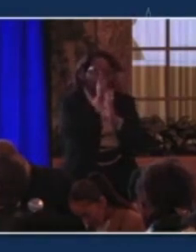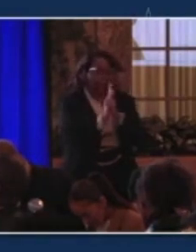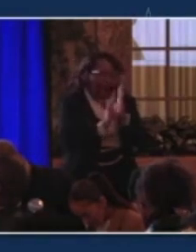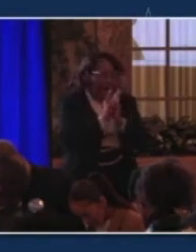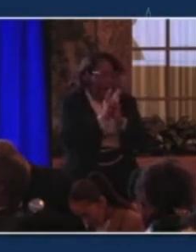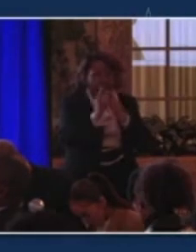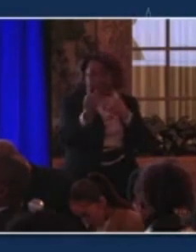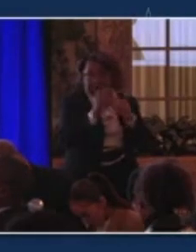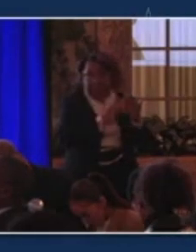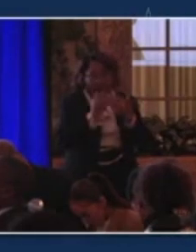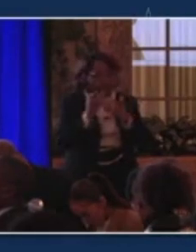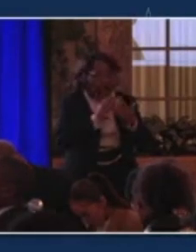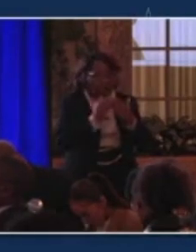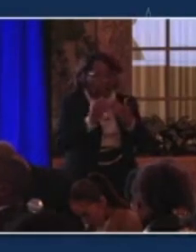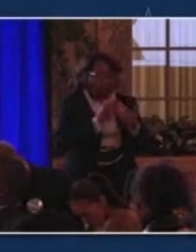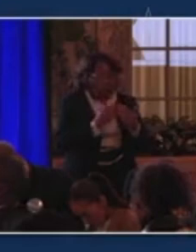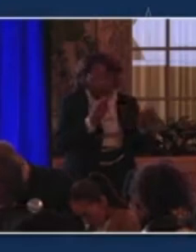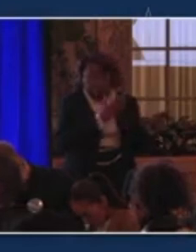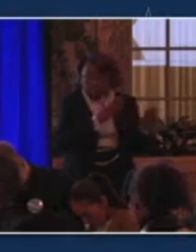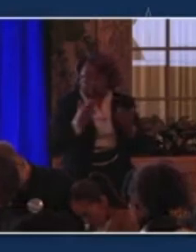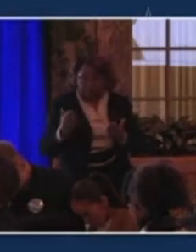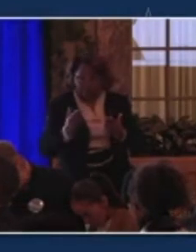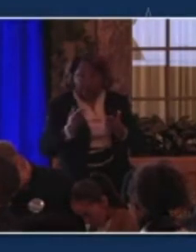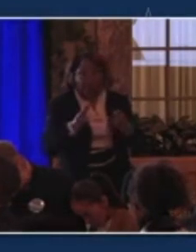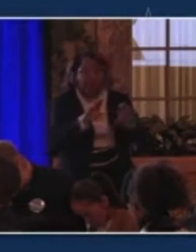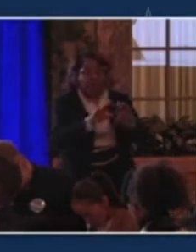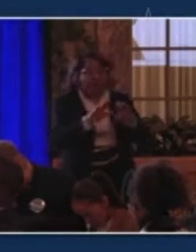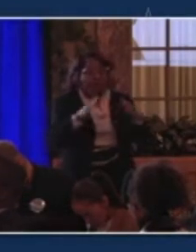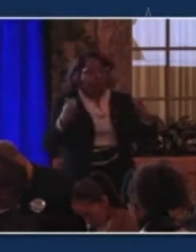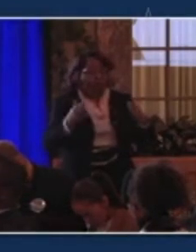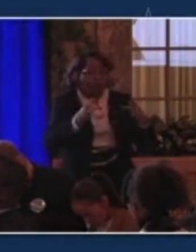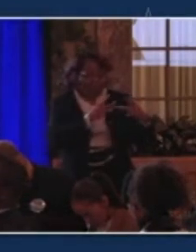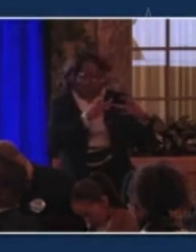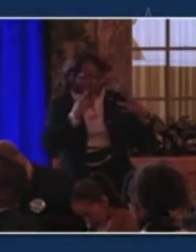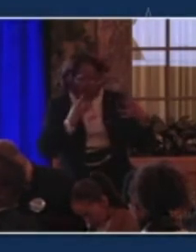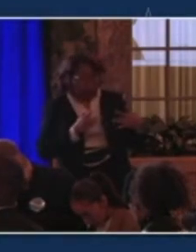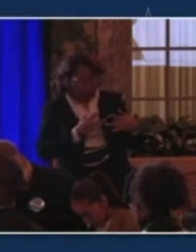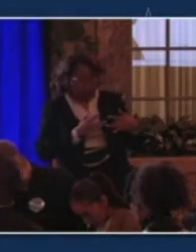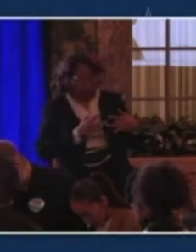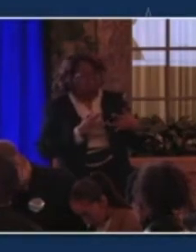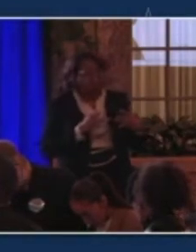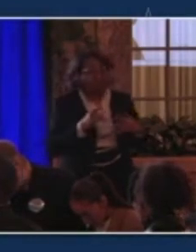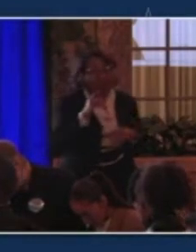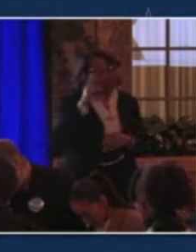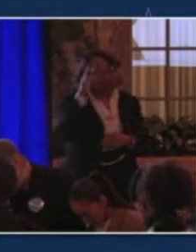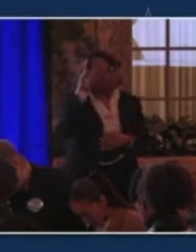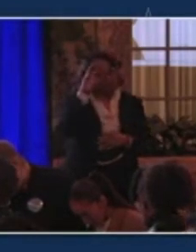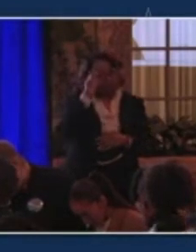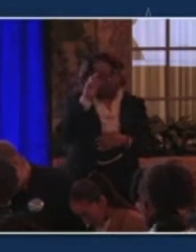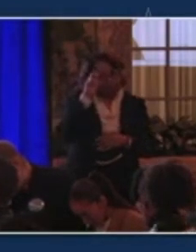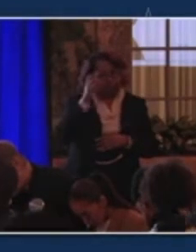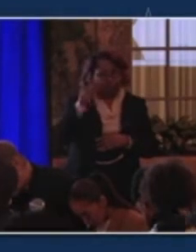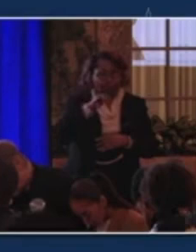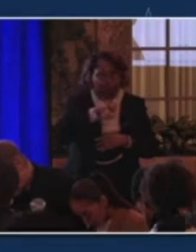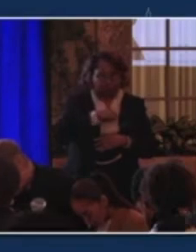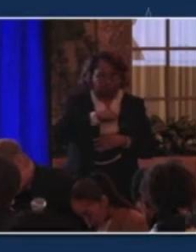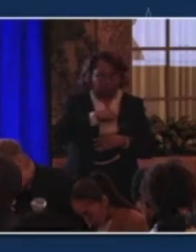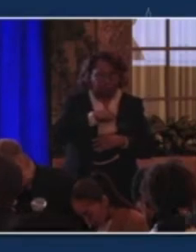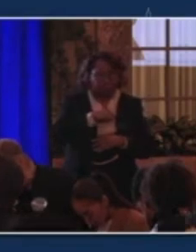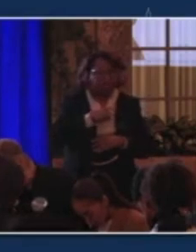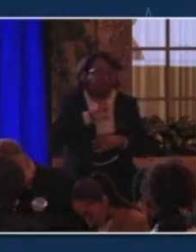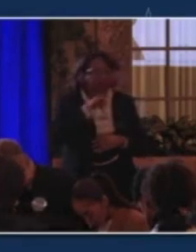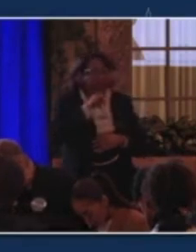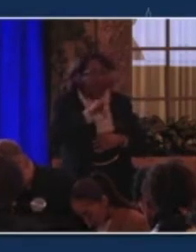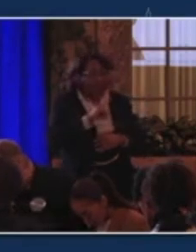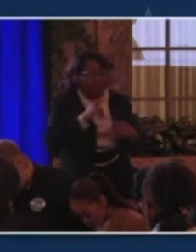we brought to him, that he opened his heart and his ears to hear us and to counsel us with his wisdom. Did you know that he had